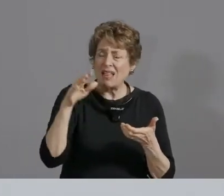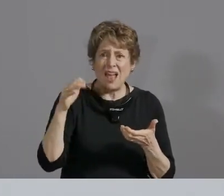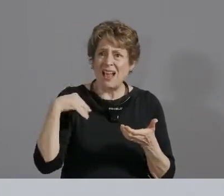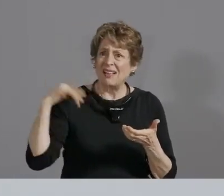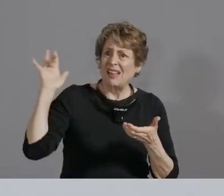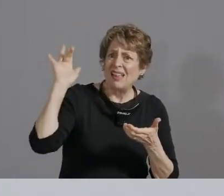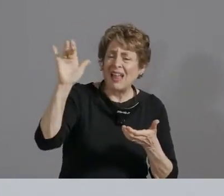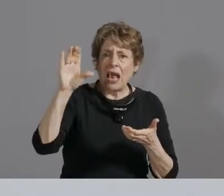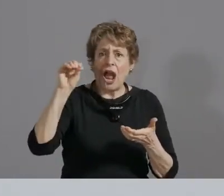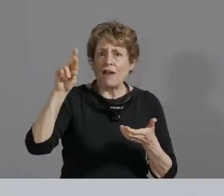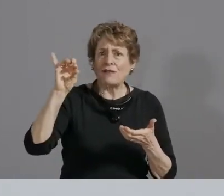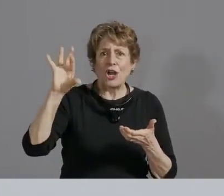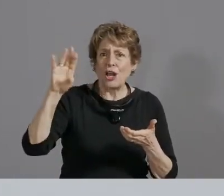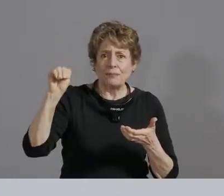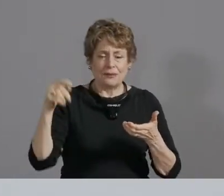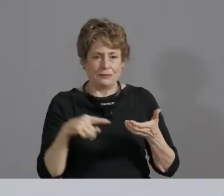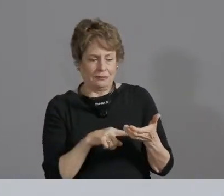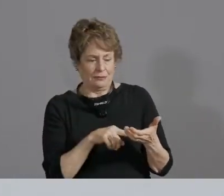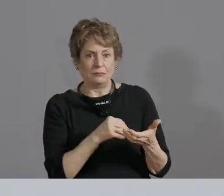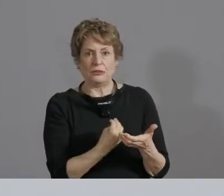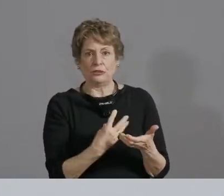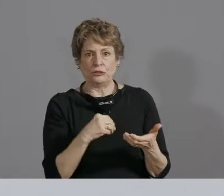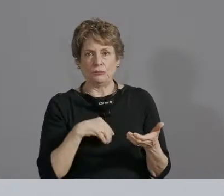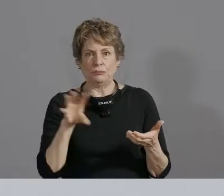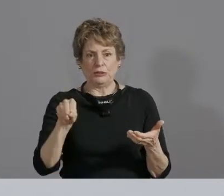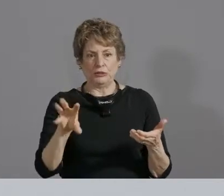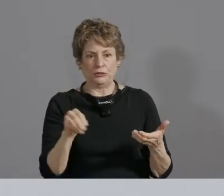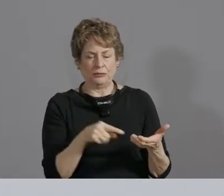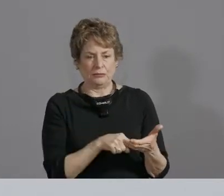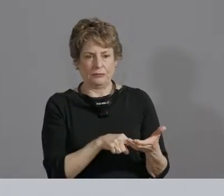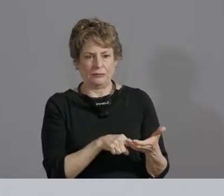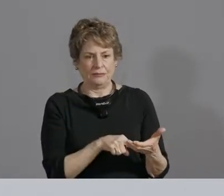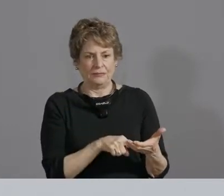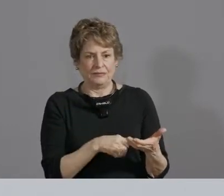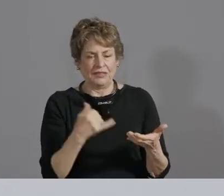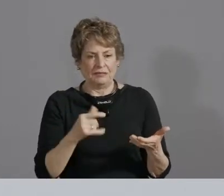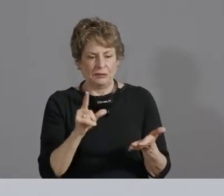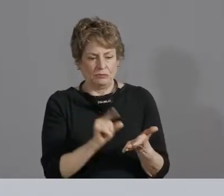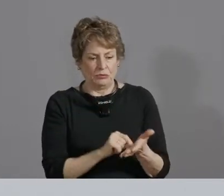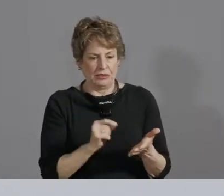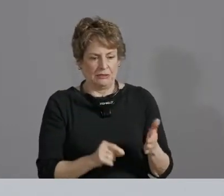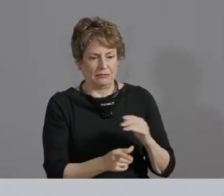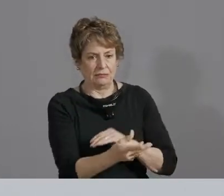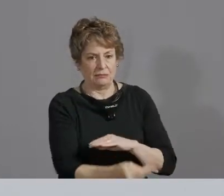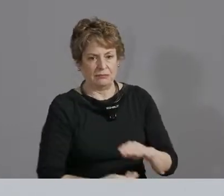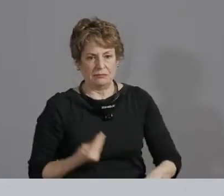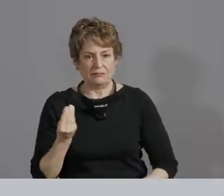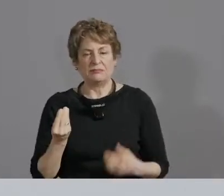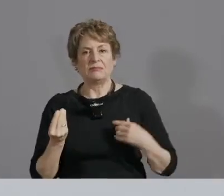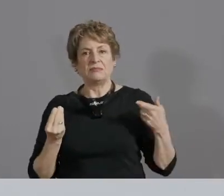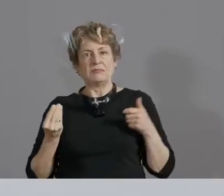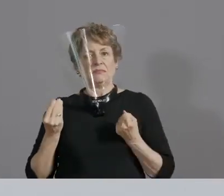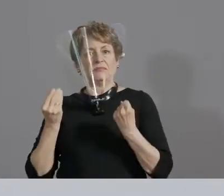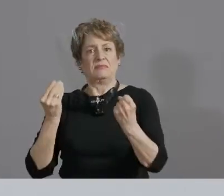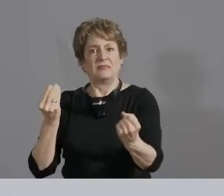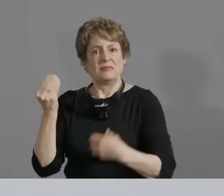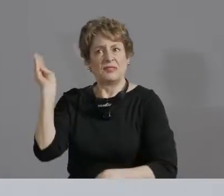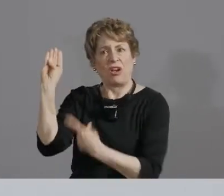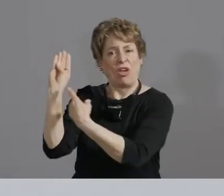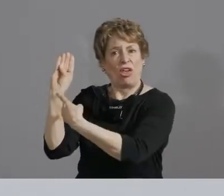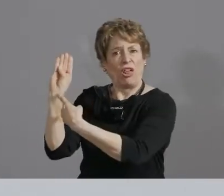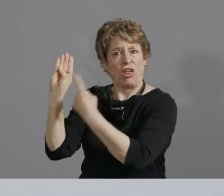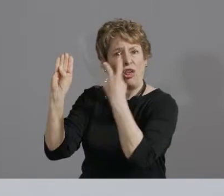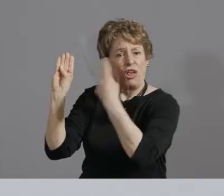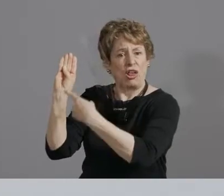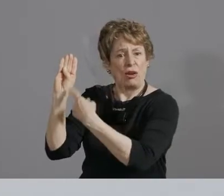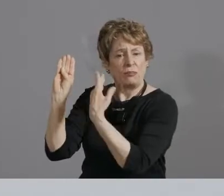try, if they thought that they had an appointment and they were over 75 or they met one of the criteria, we were trying to